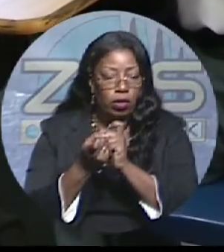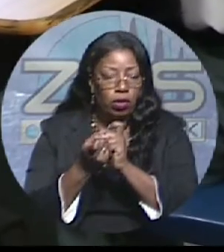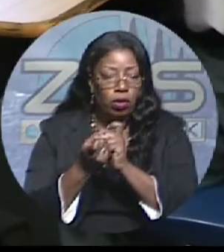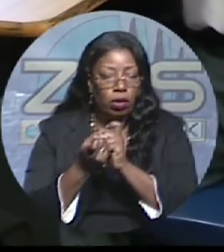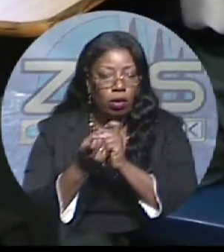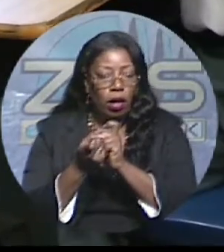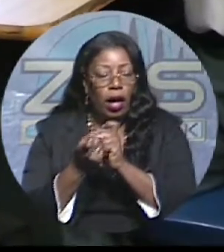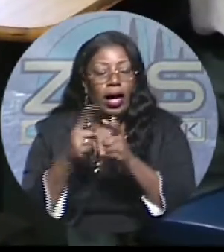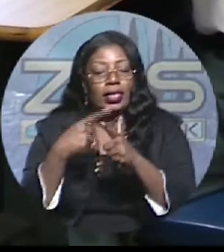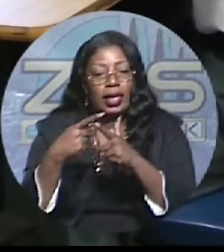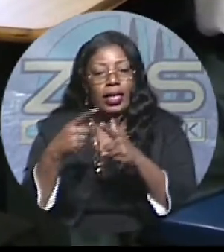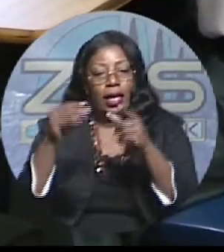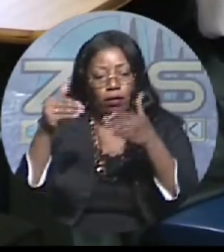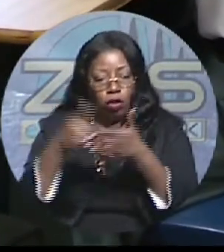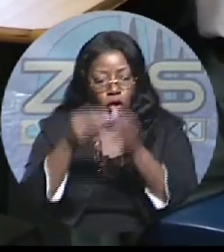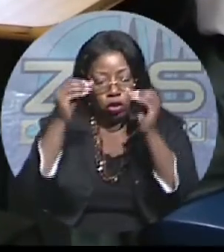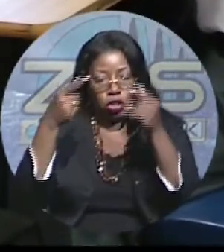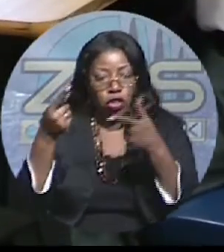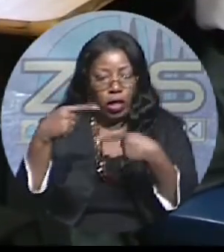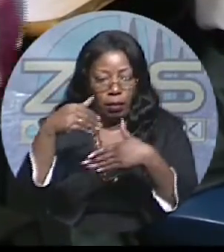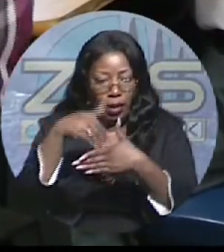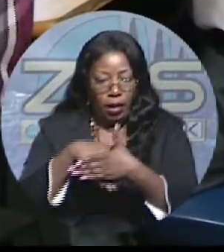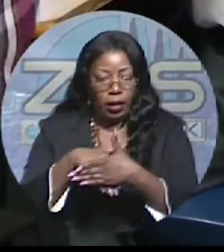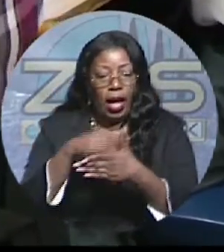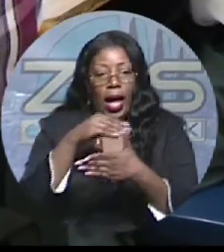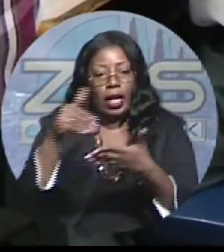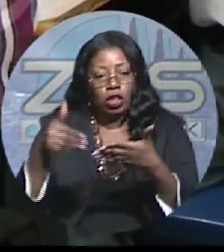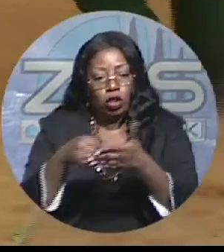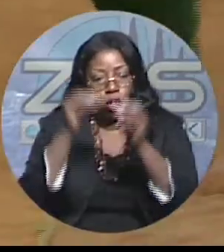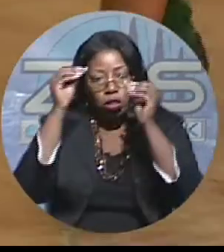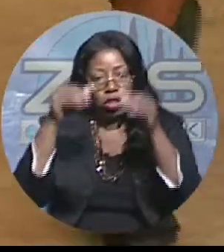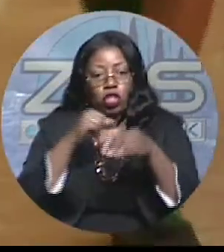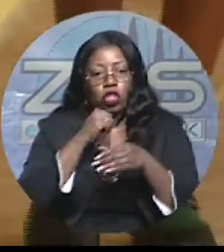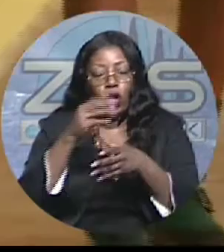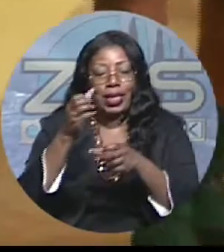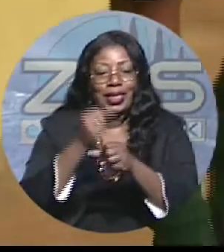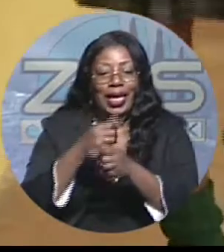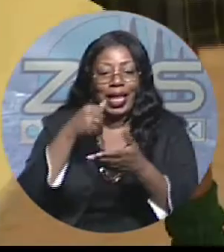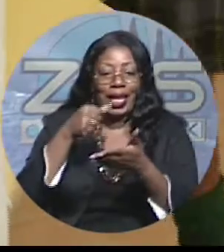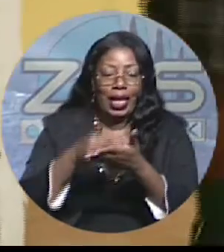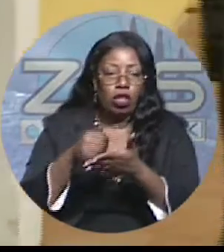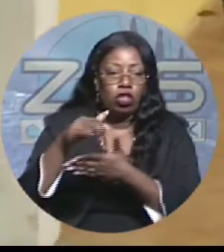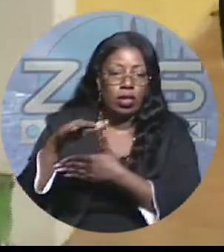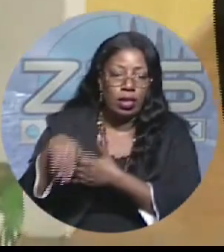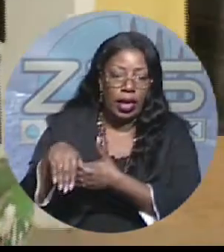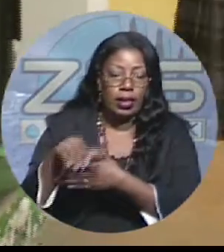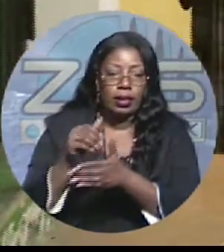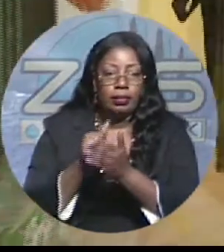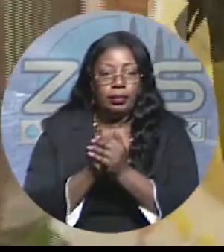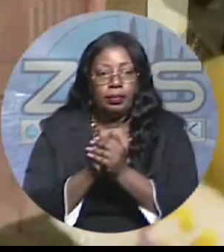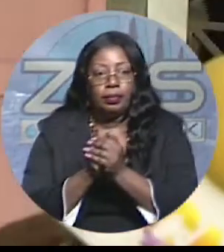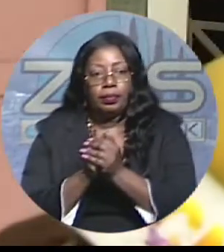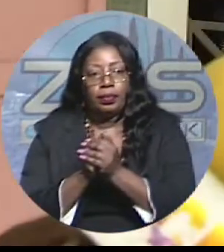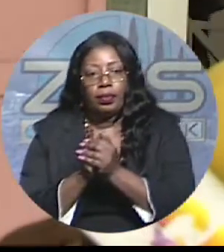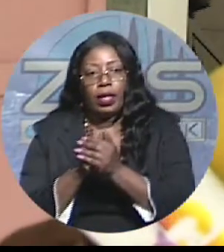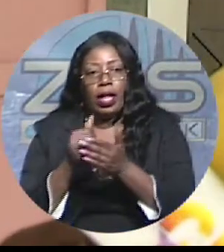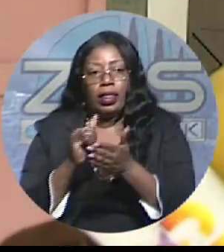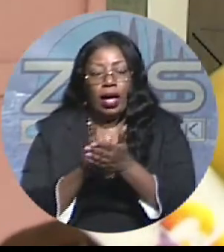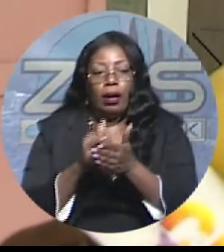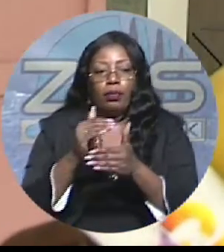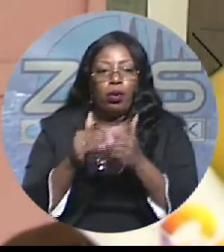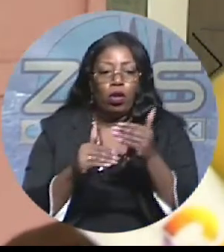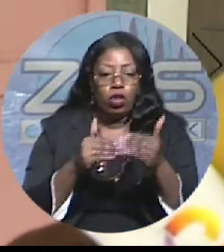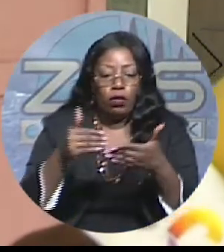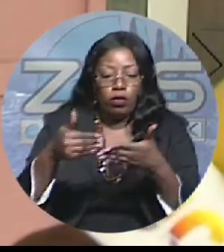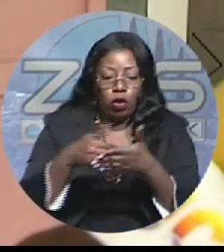filled. He also addressed a concern that many new teachers have not received their letters of appointment. The process with